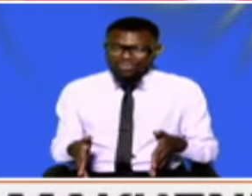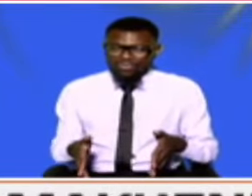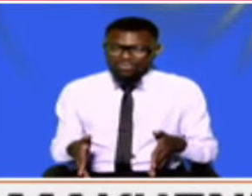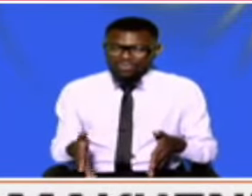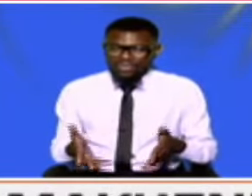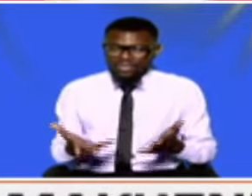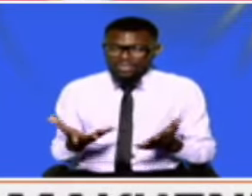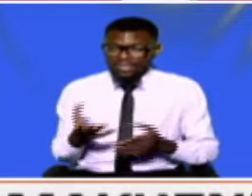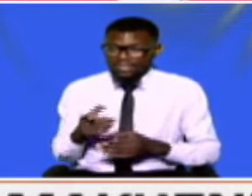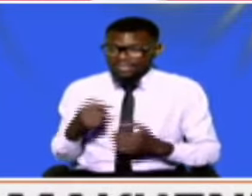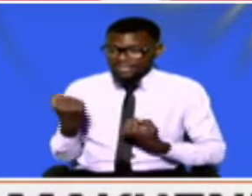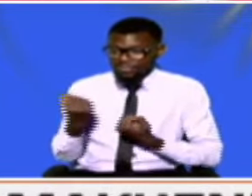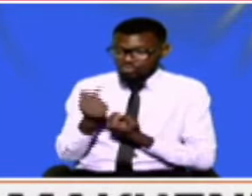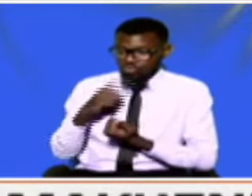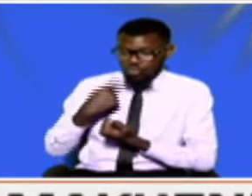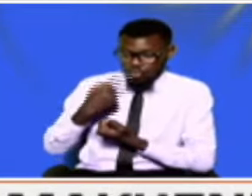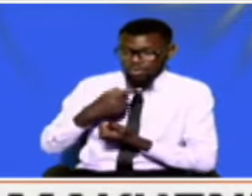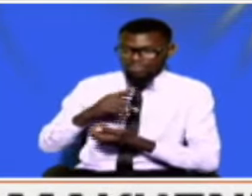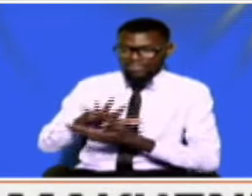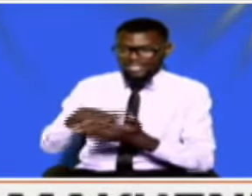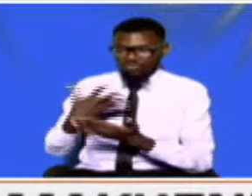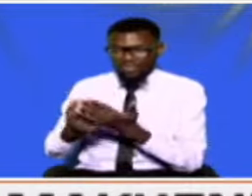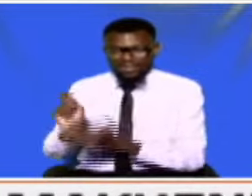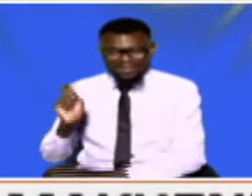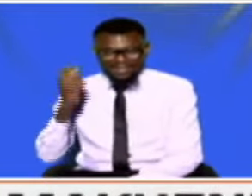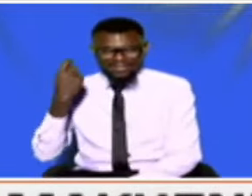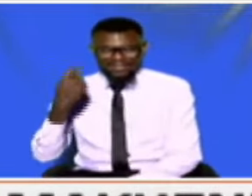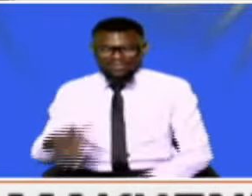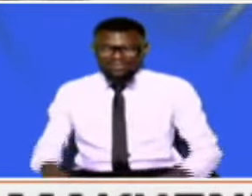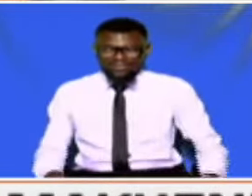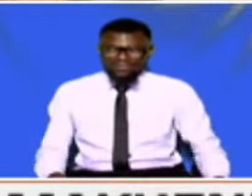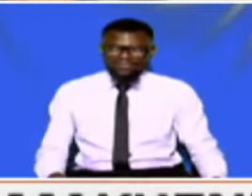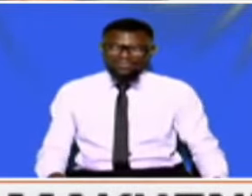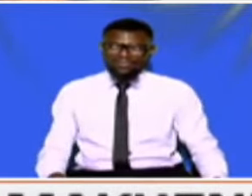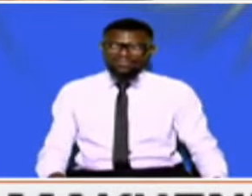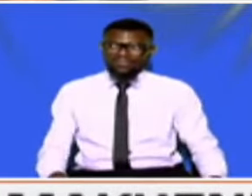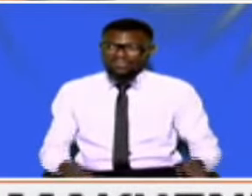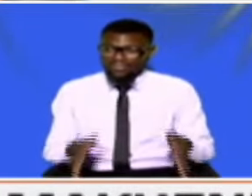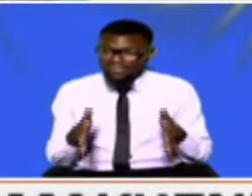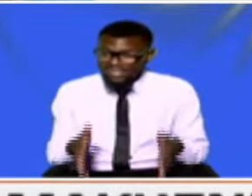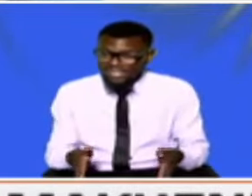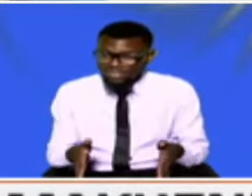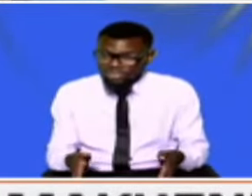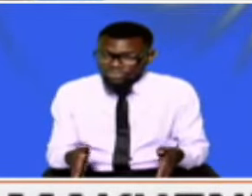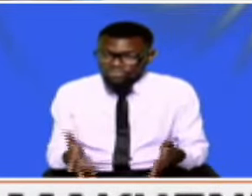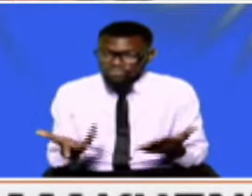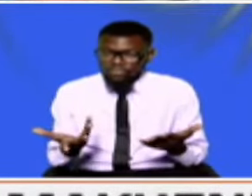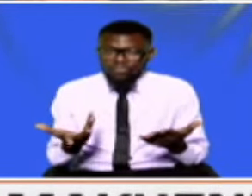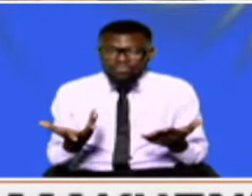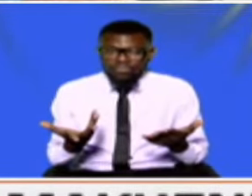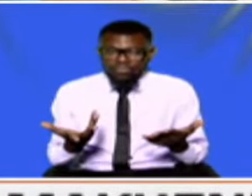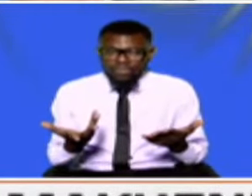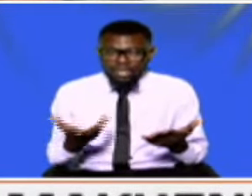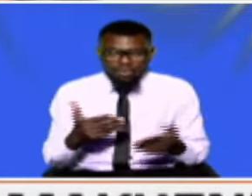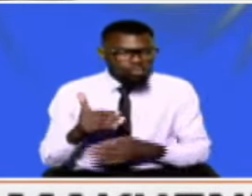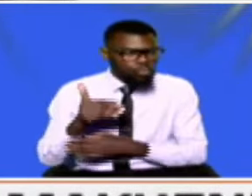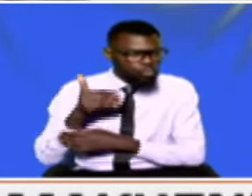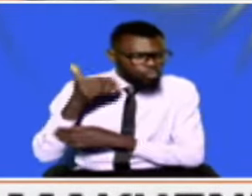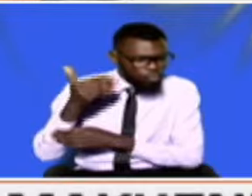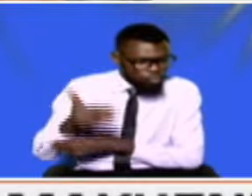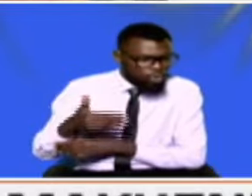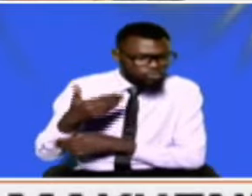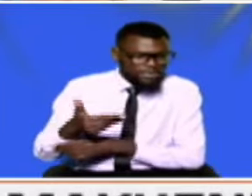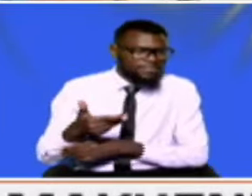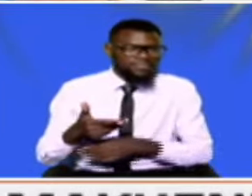was courtesy of network of care. So that timely referral and giving and being honest in